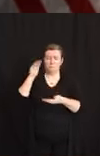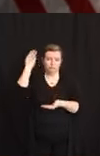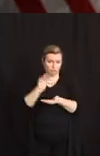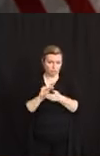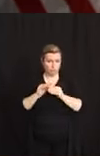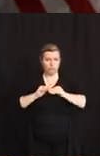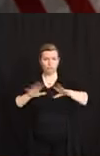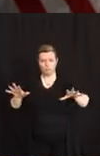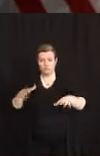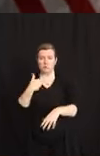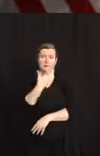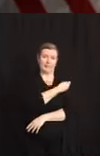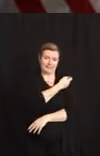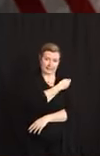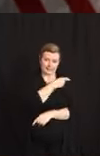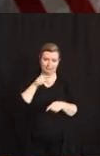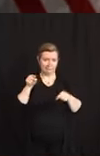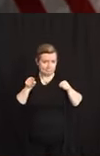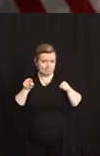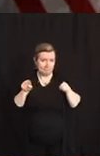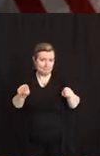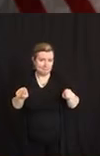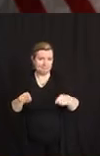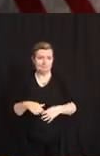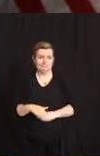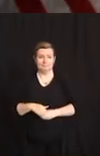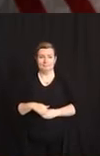we know from the H1N1 experience,